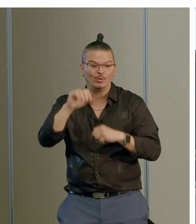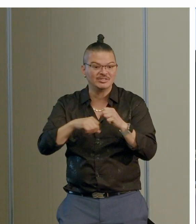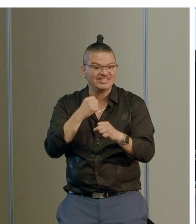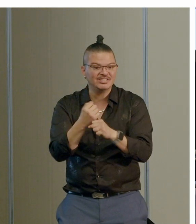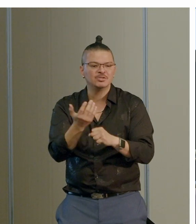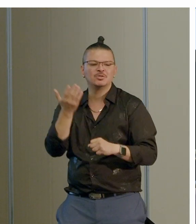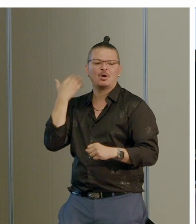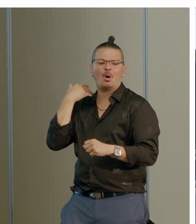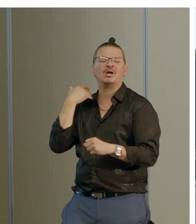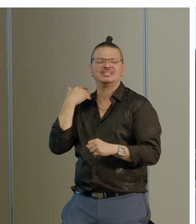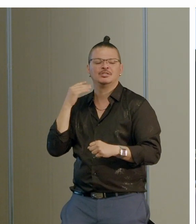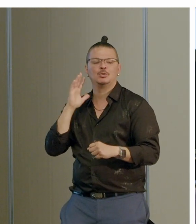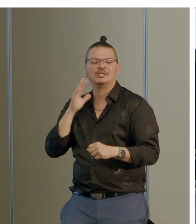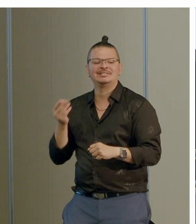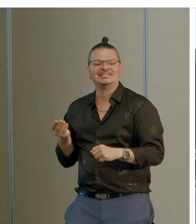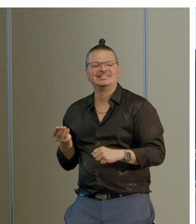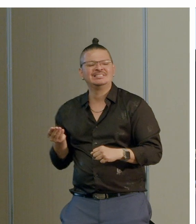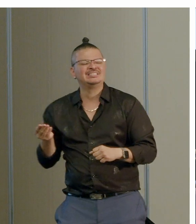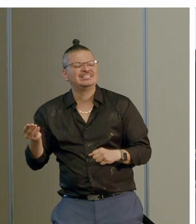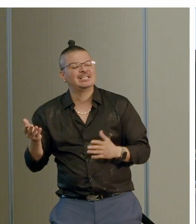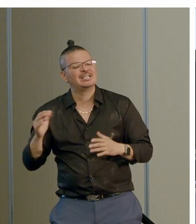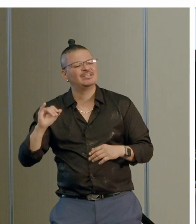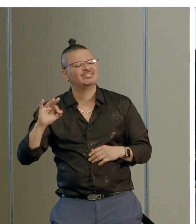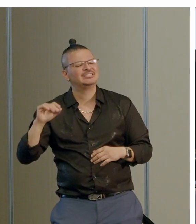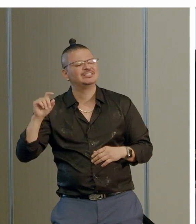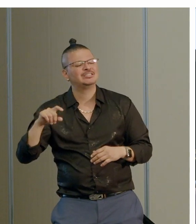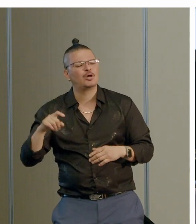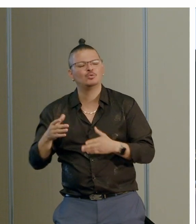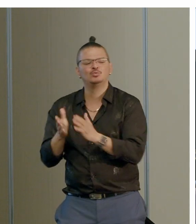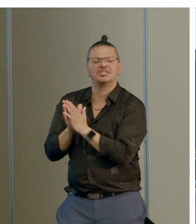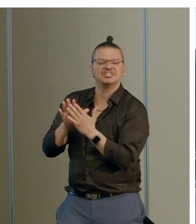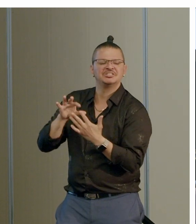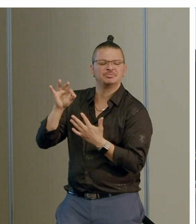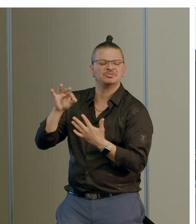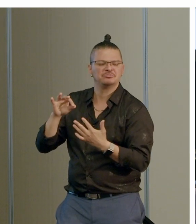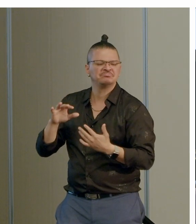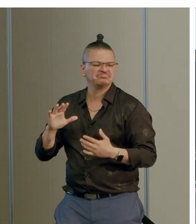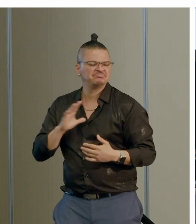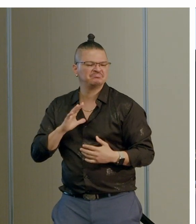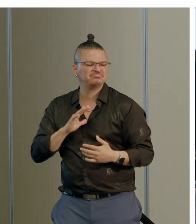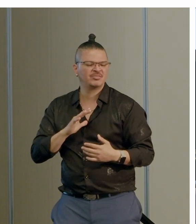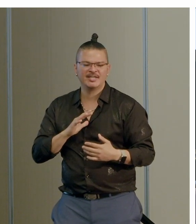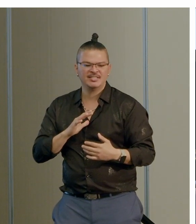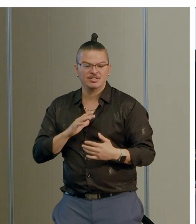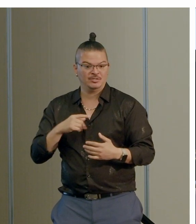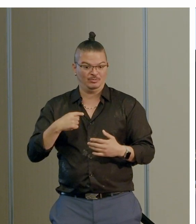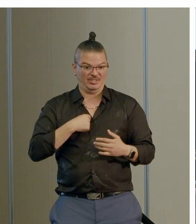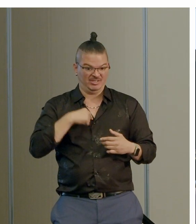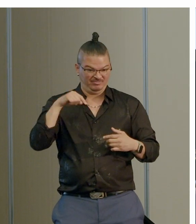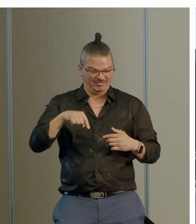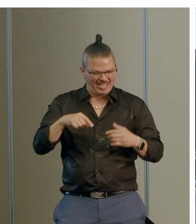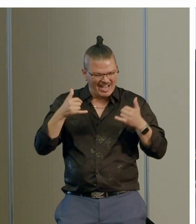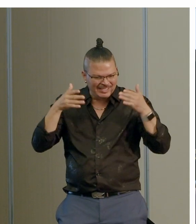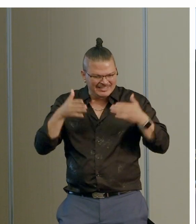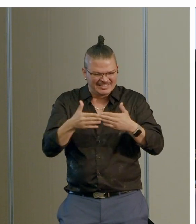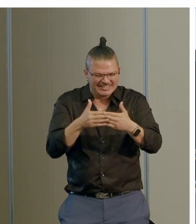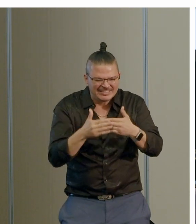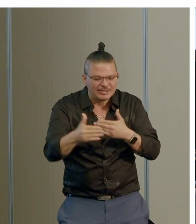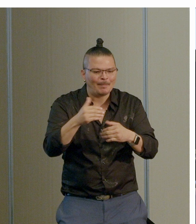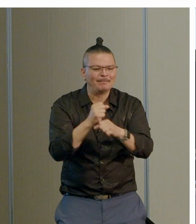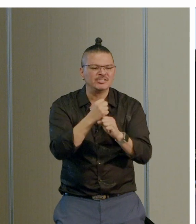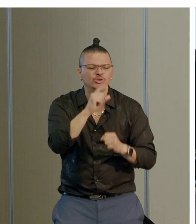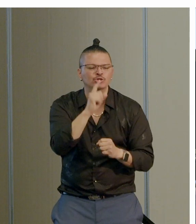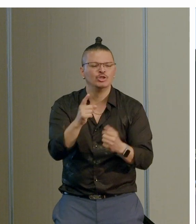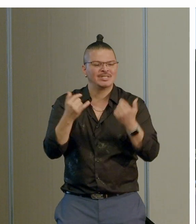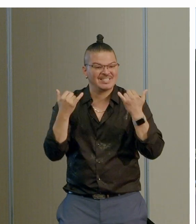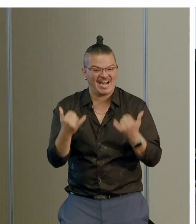to you in an accessible format if you need it in an accessible format. But really what we're looking at is ensuring that everything today